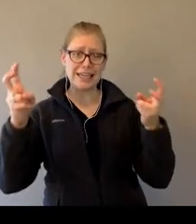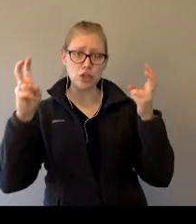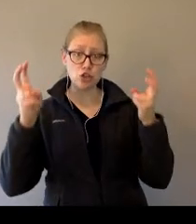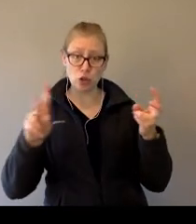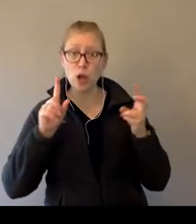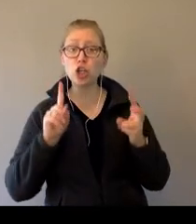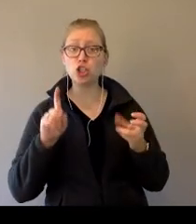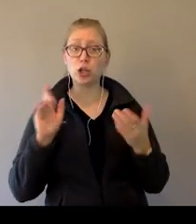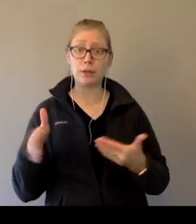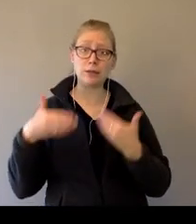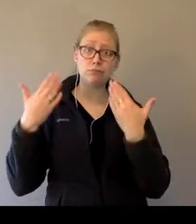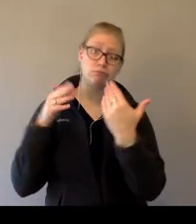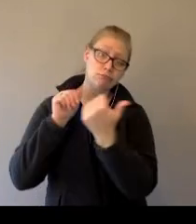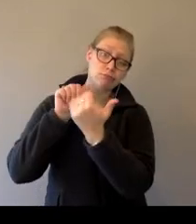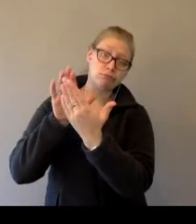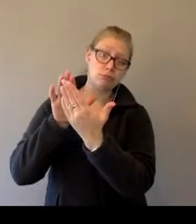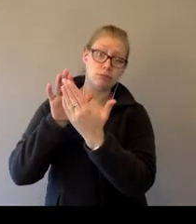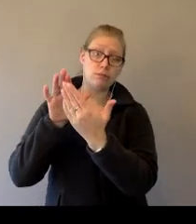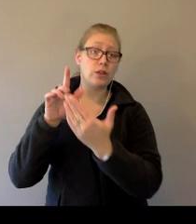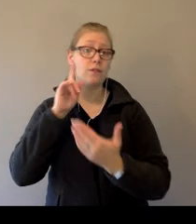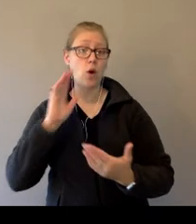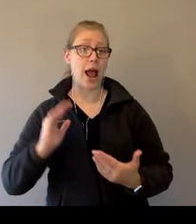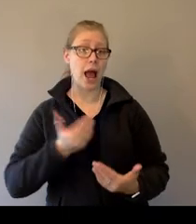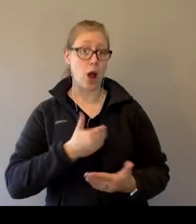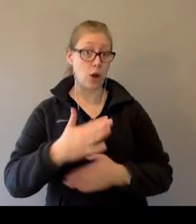for the sake of our country's future.